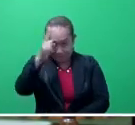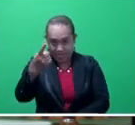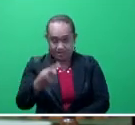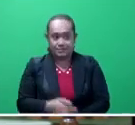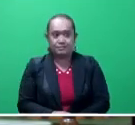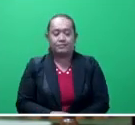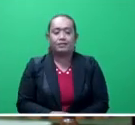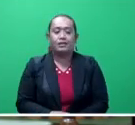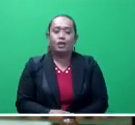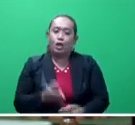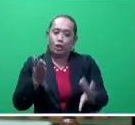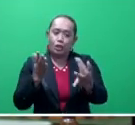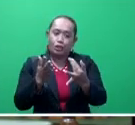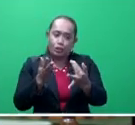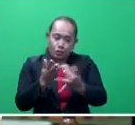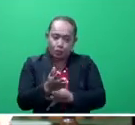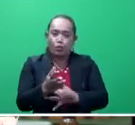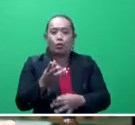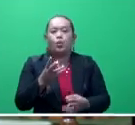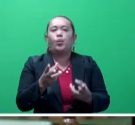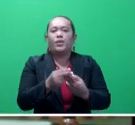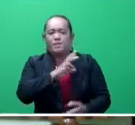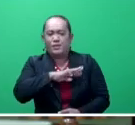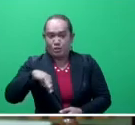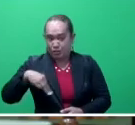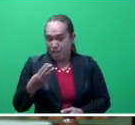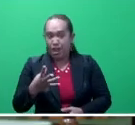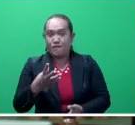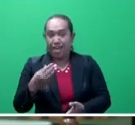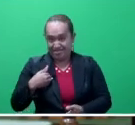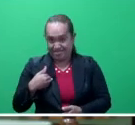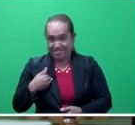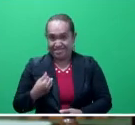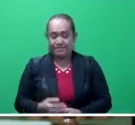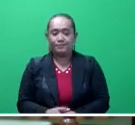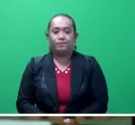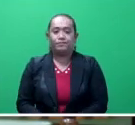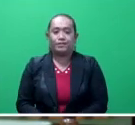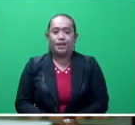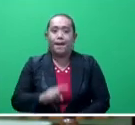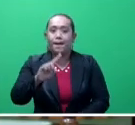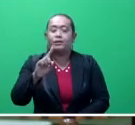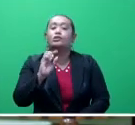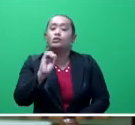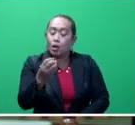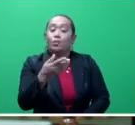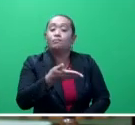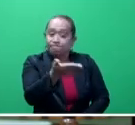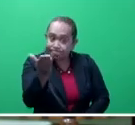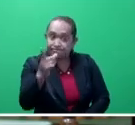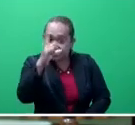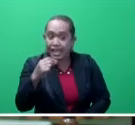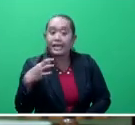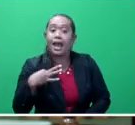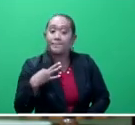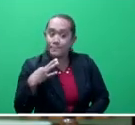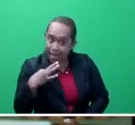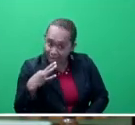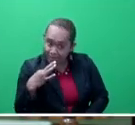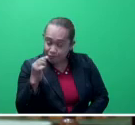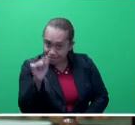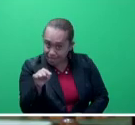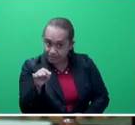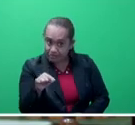for Health and Medical Services. Individuals will be required to apply for this assistance, and payouts will be made